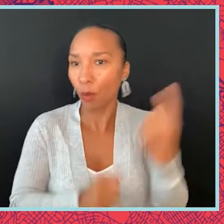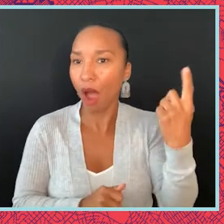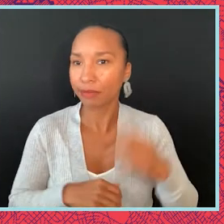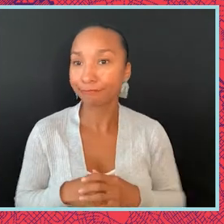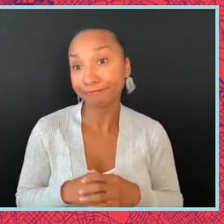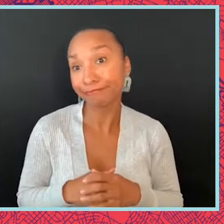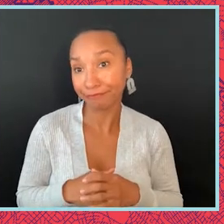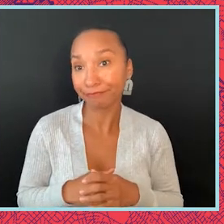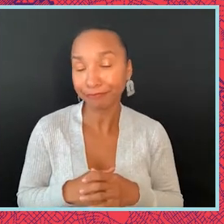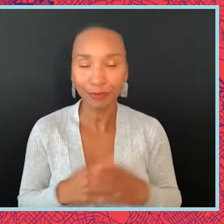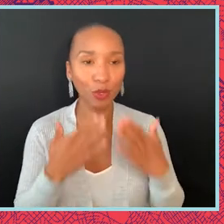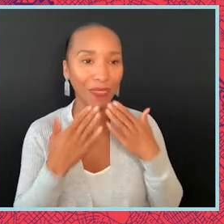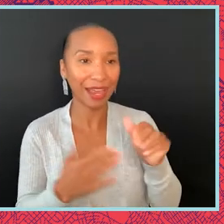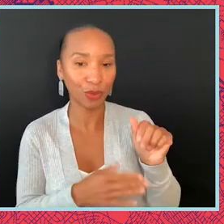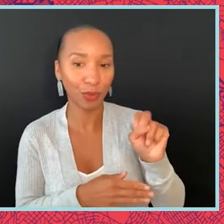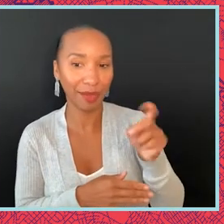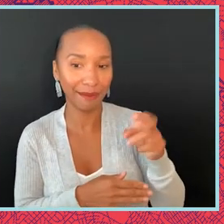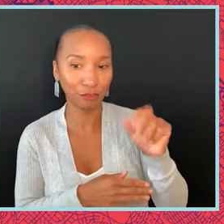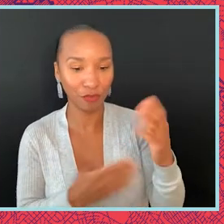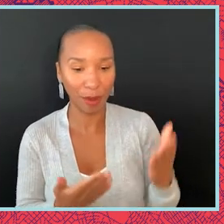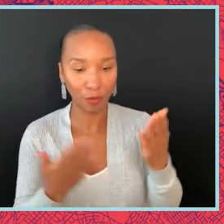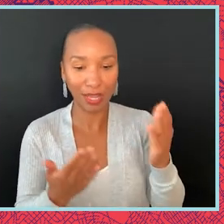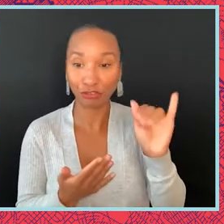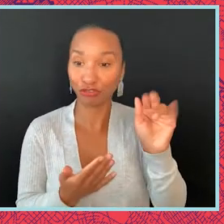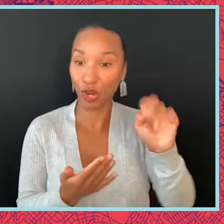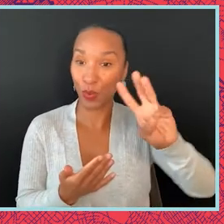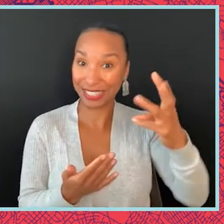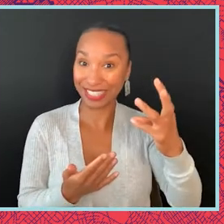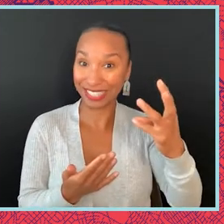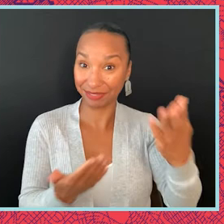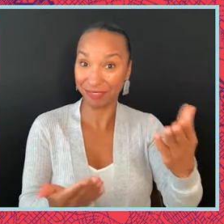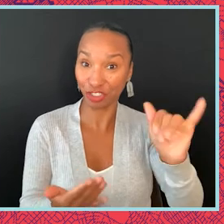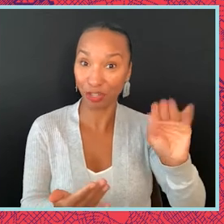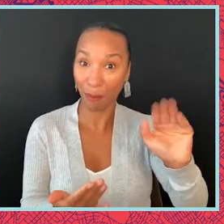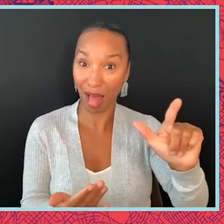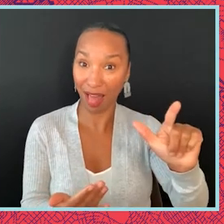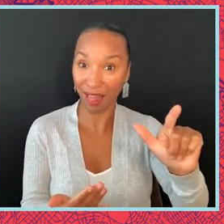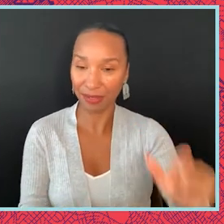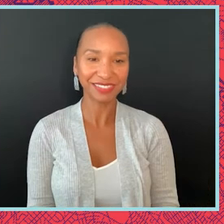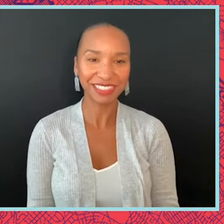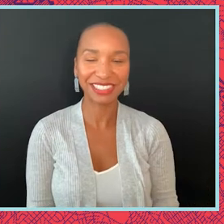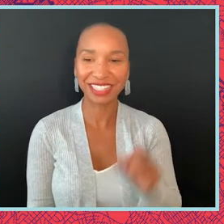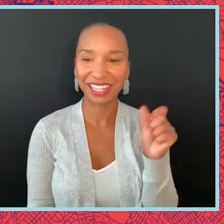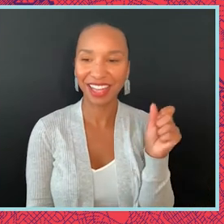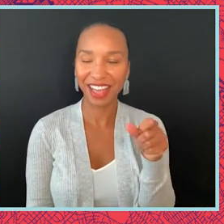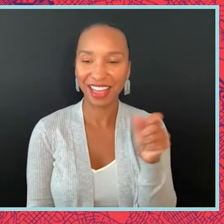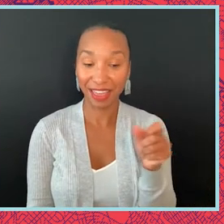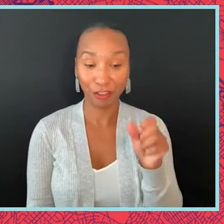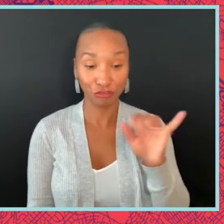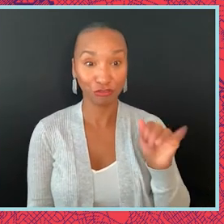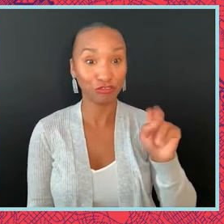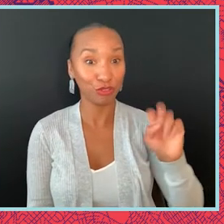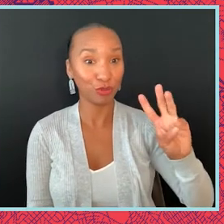everyone. So thank you, Andrea, for bringing up January 6th. Jamal, you look like you want to jump in there. Yeah, no,